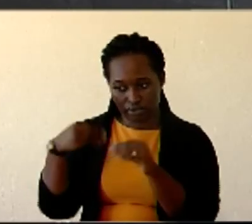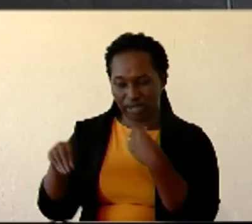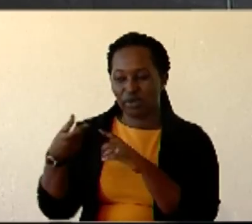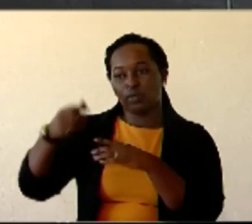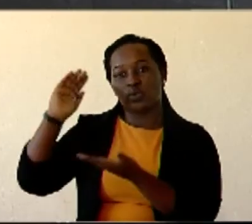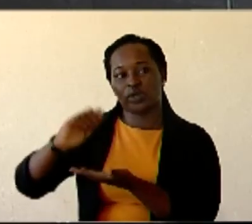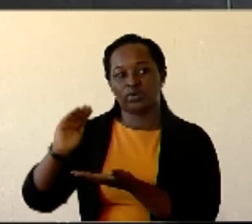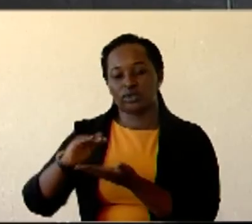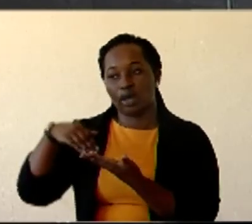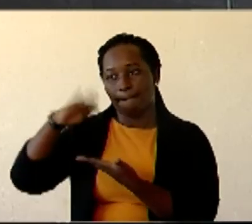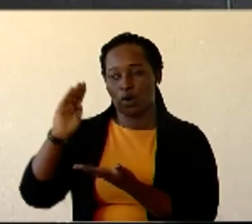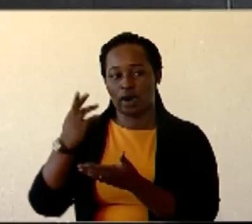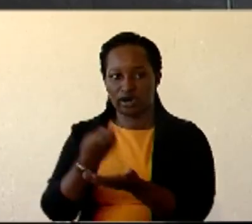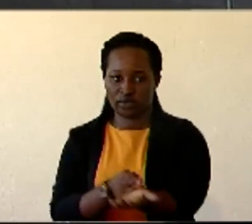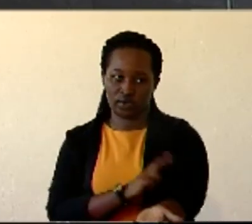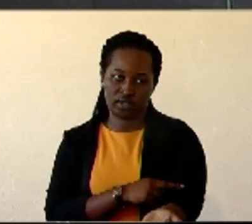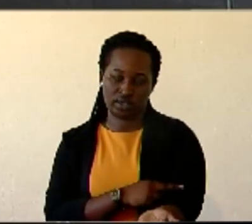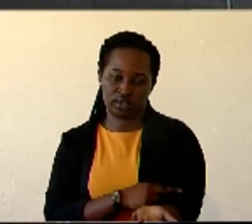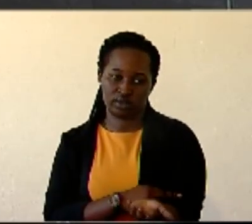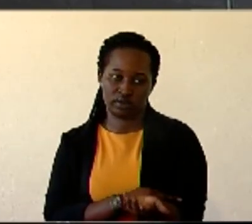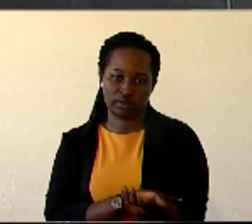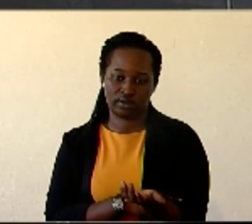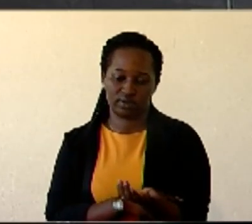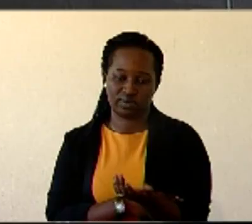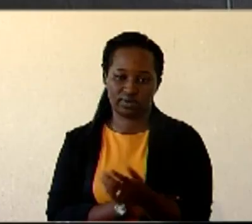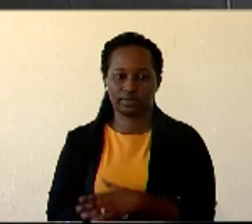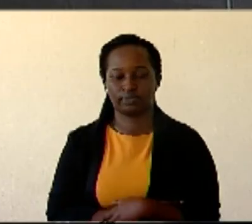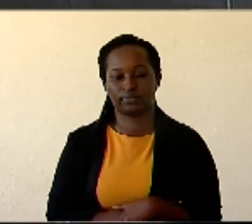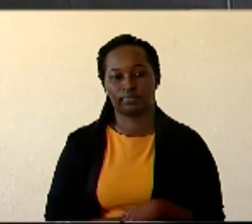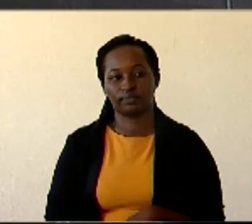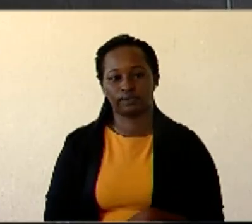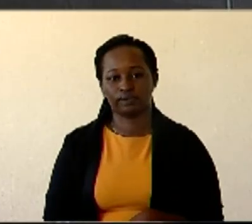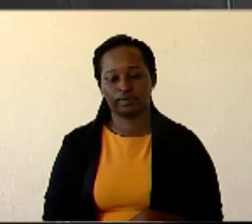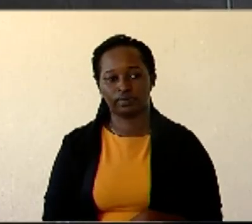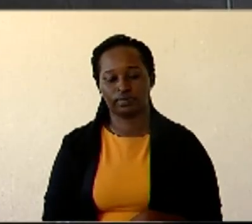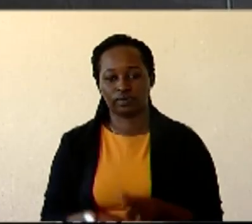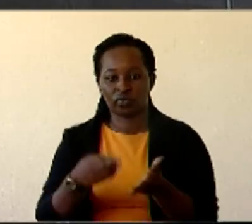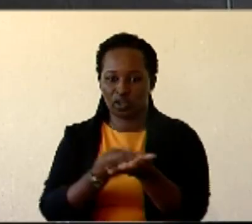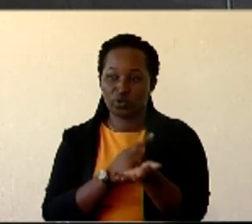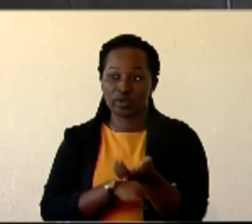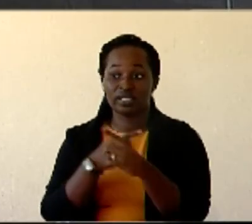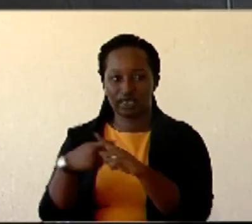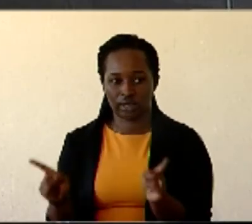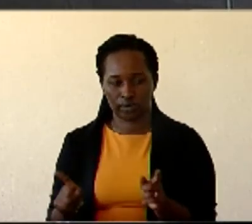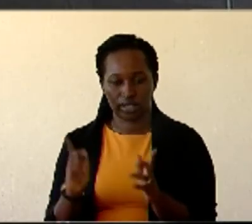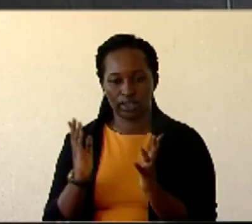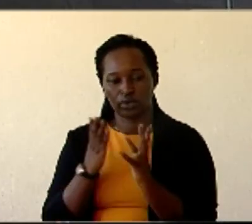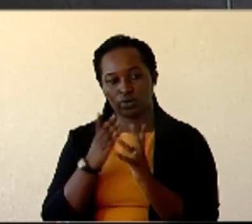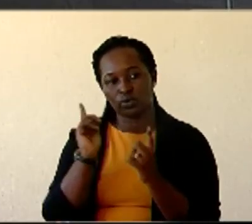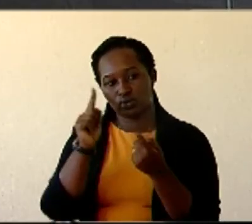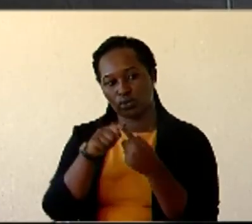because more resources will be diverted. The diversion of resources. Resources are diverted to